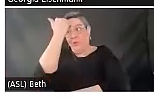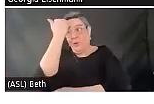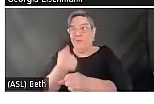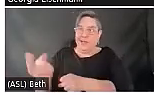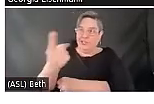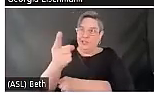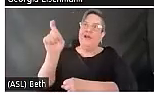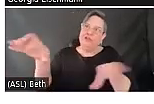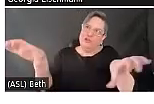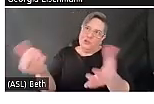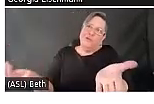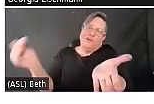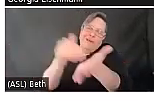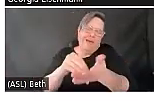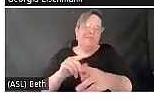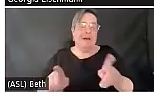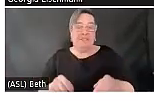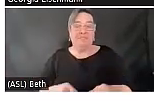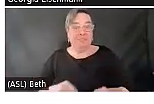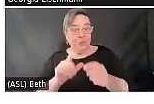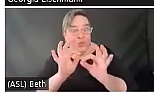thing, right? Next slide.